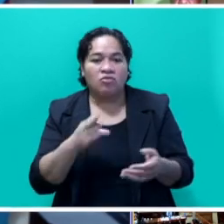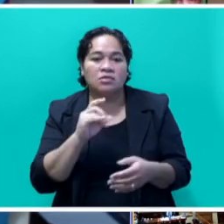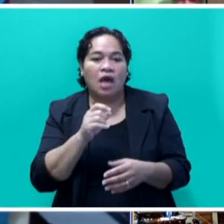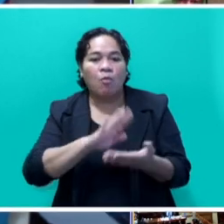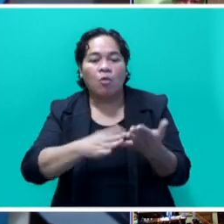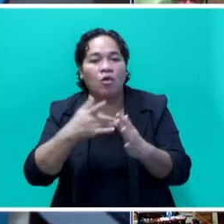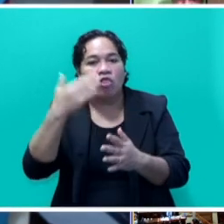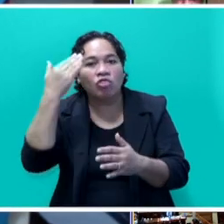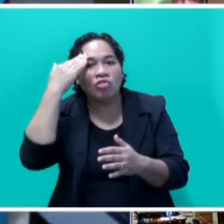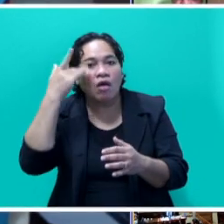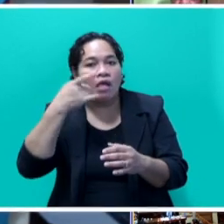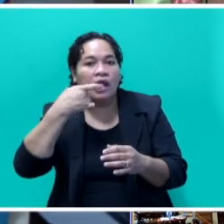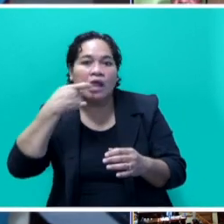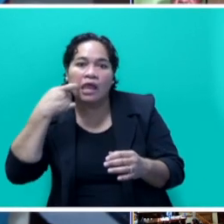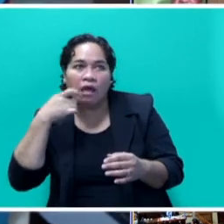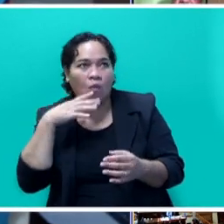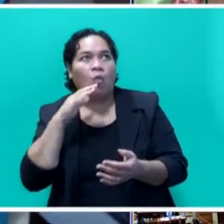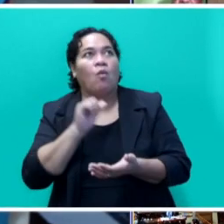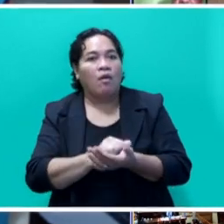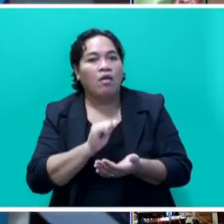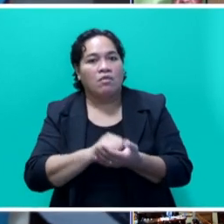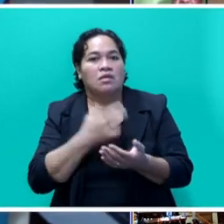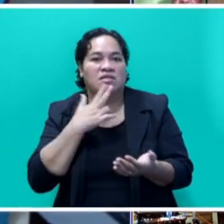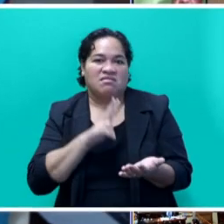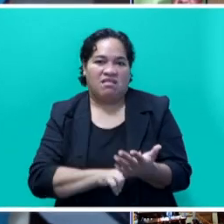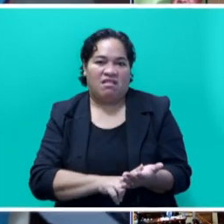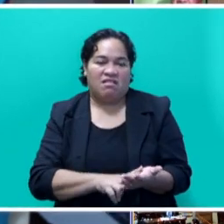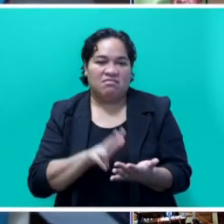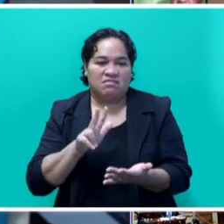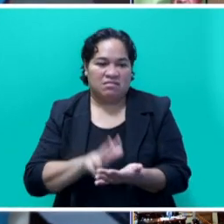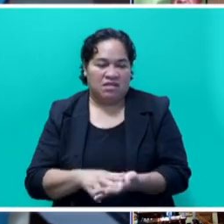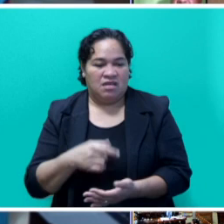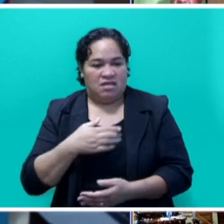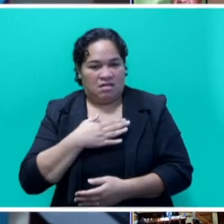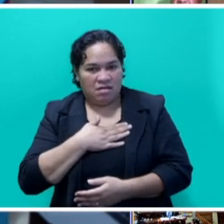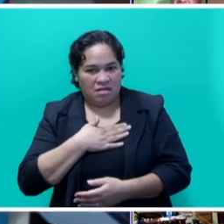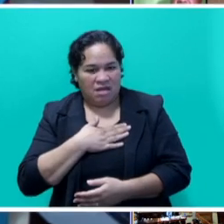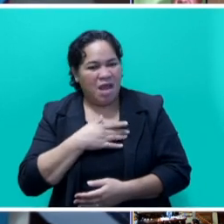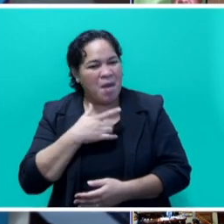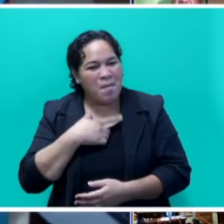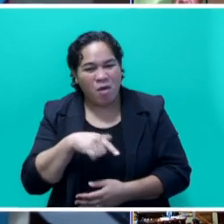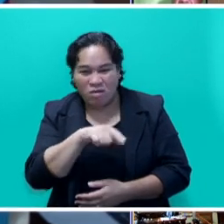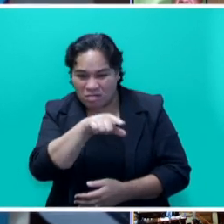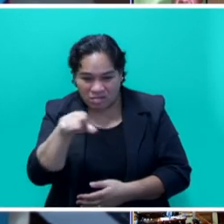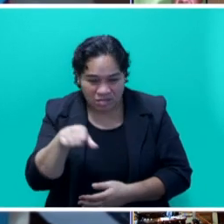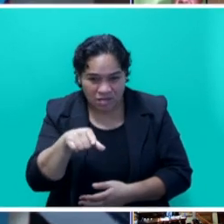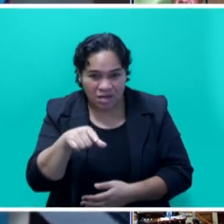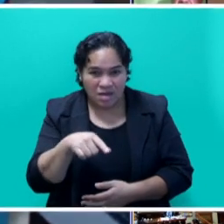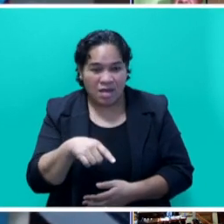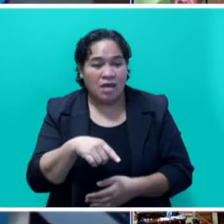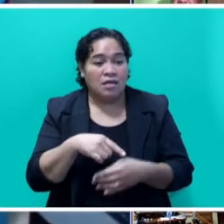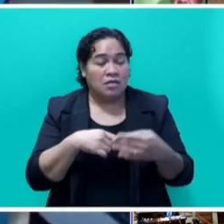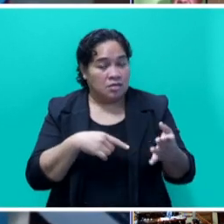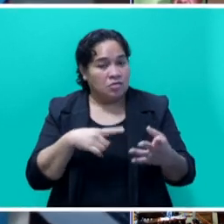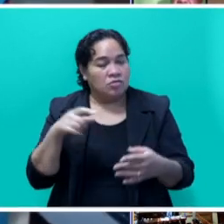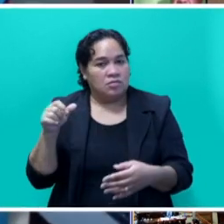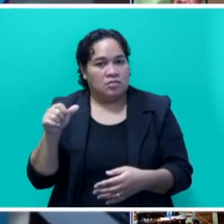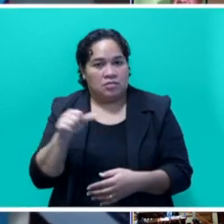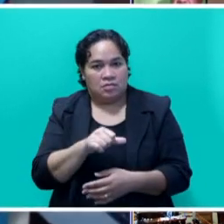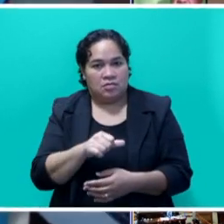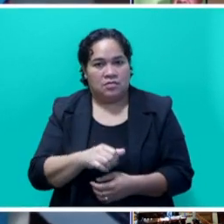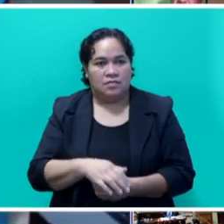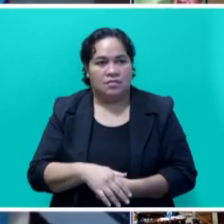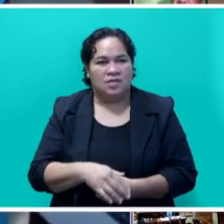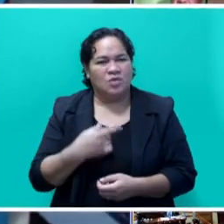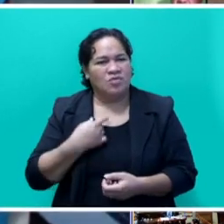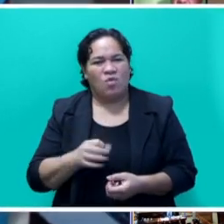Because of the misinformation out there, and because of our utter unwillingness to admit being wrong, we have to waste